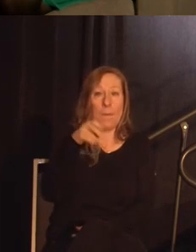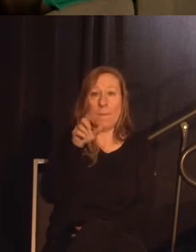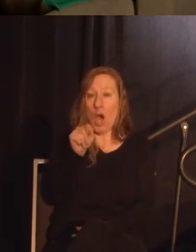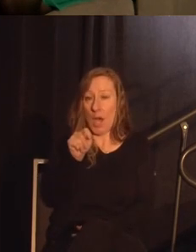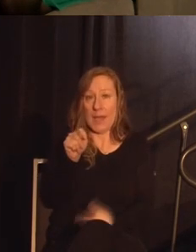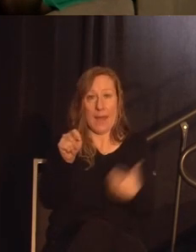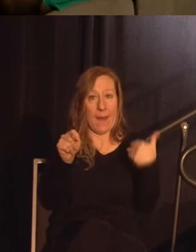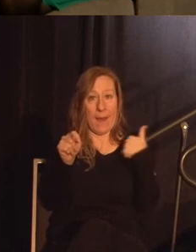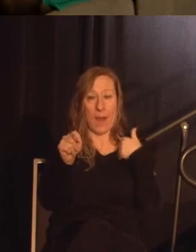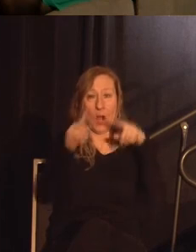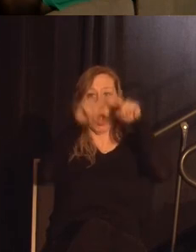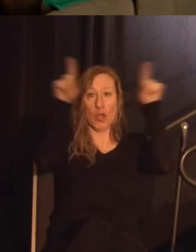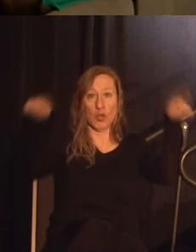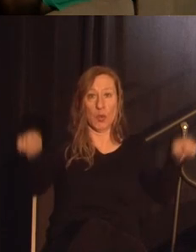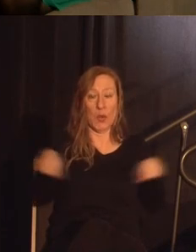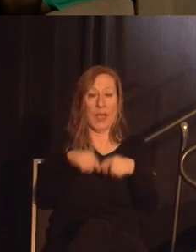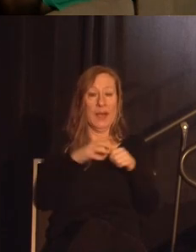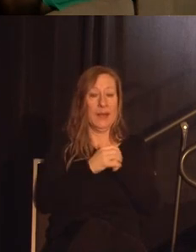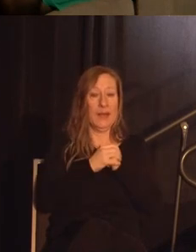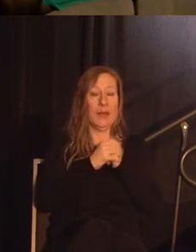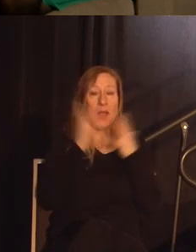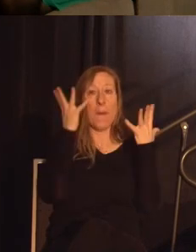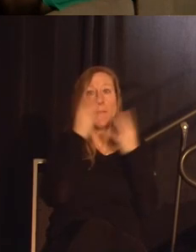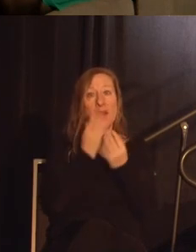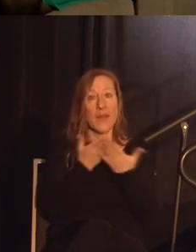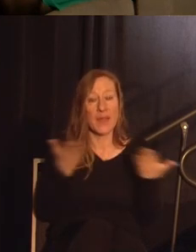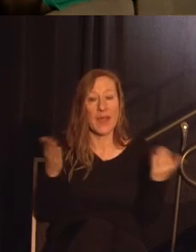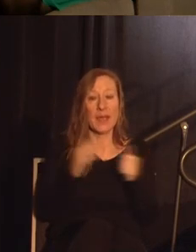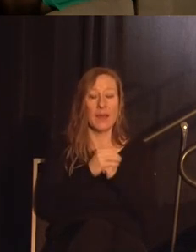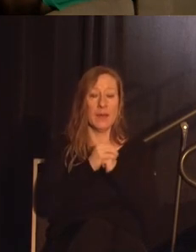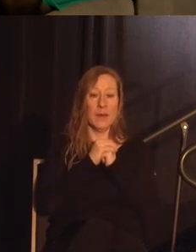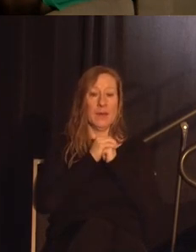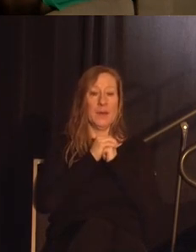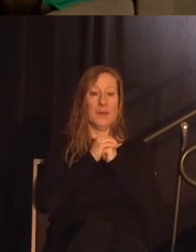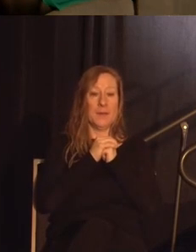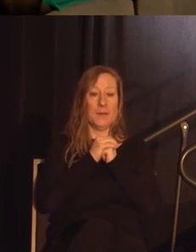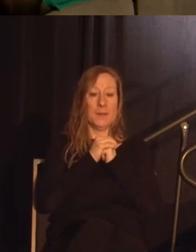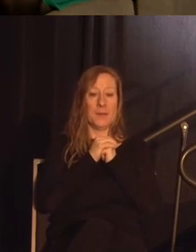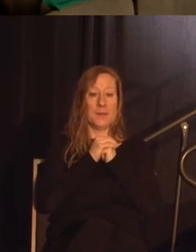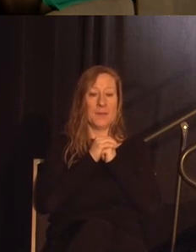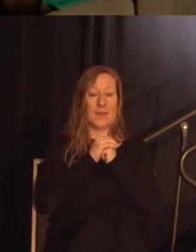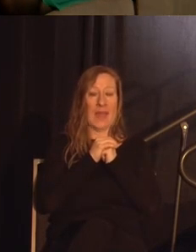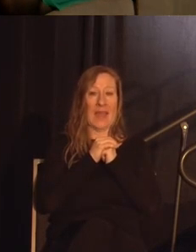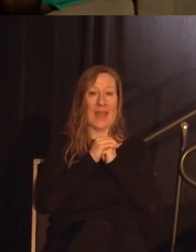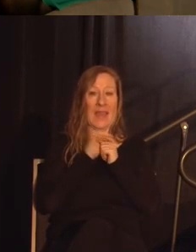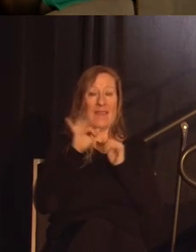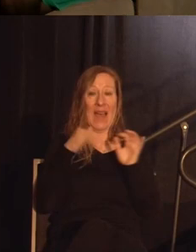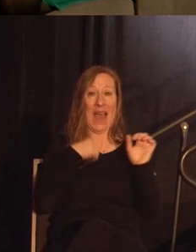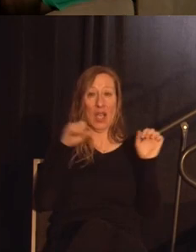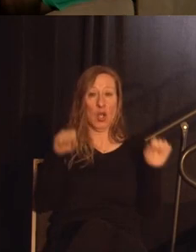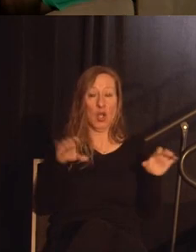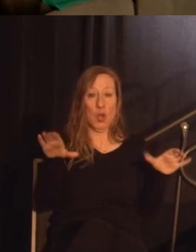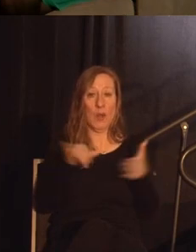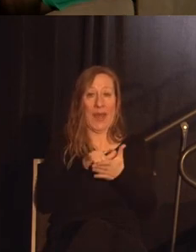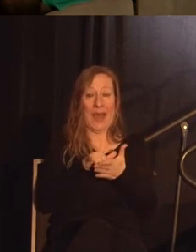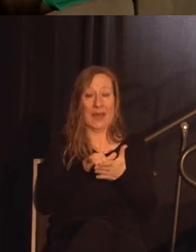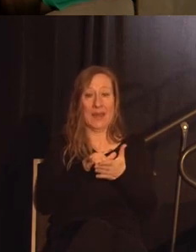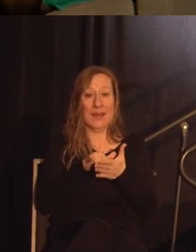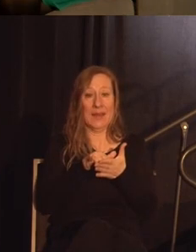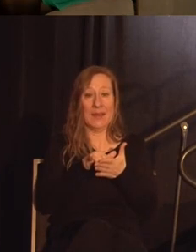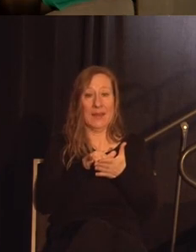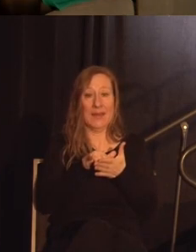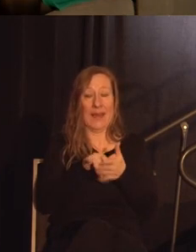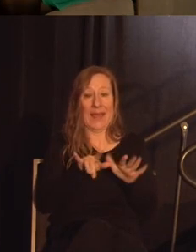poetry. And if I could somehow like ladle and type at the same time, it would be the best.